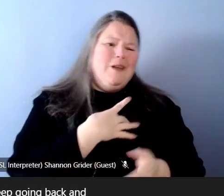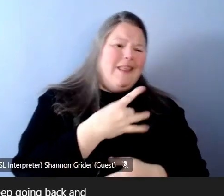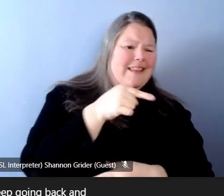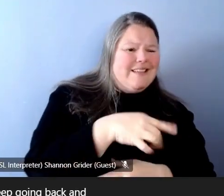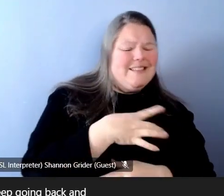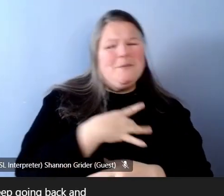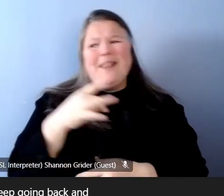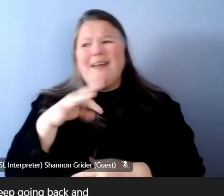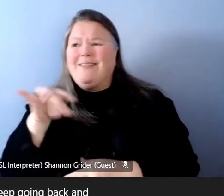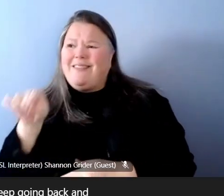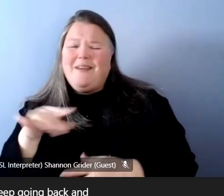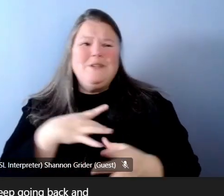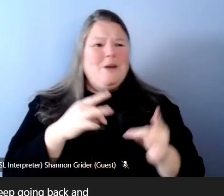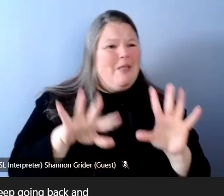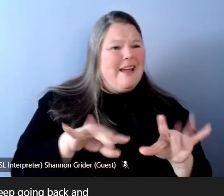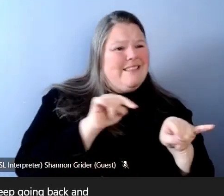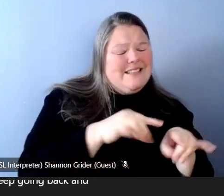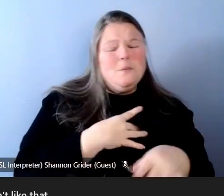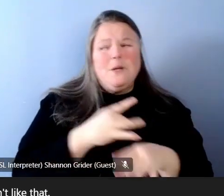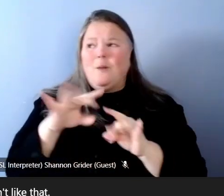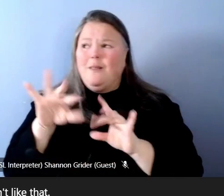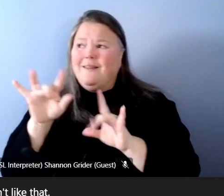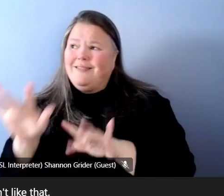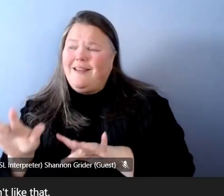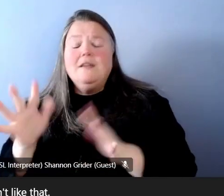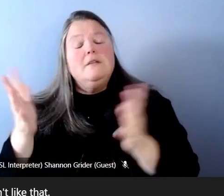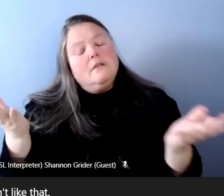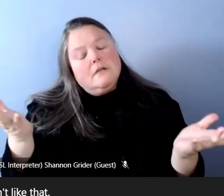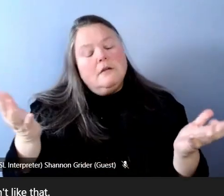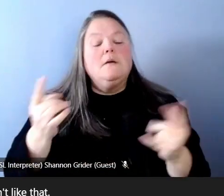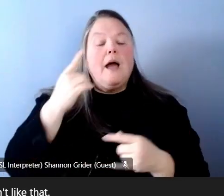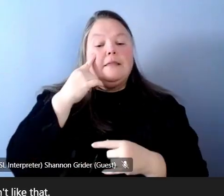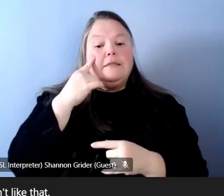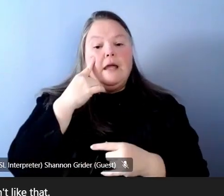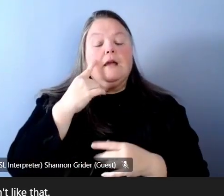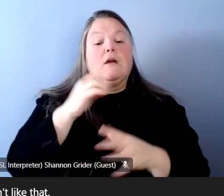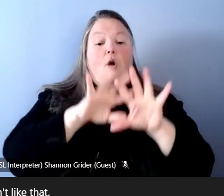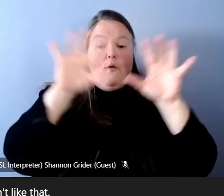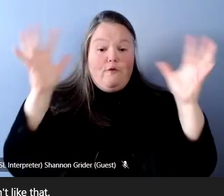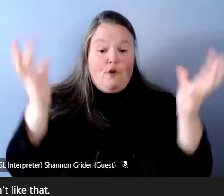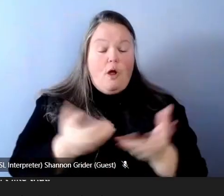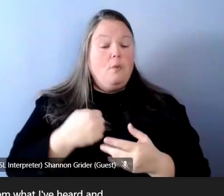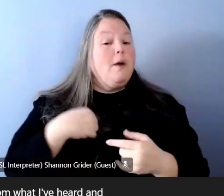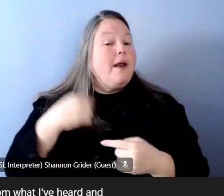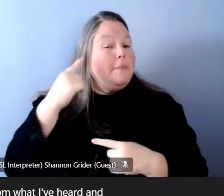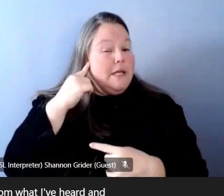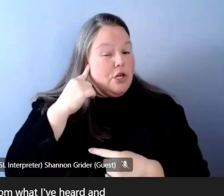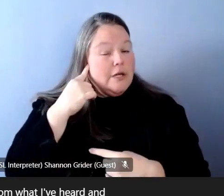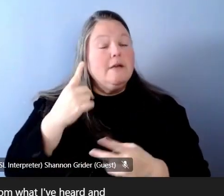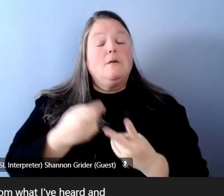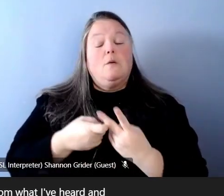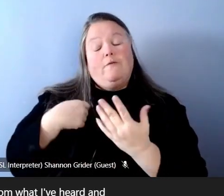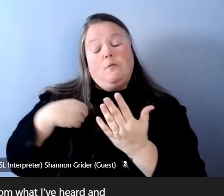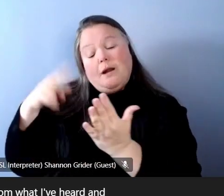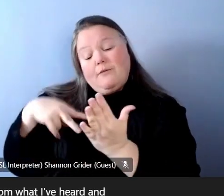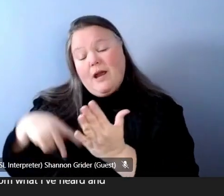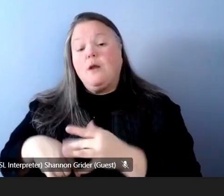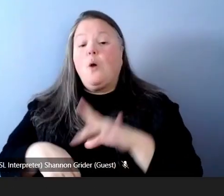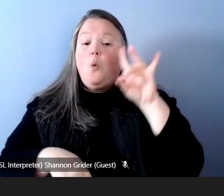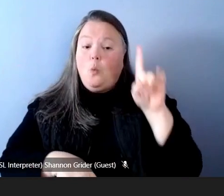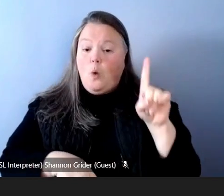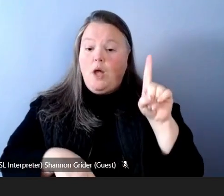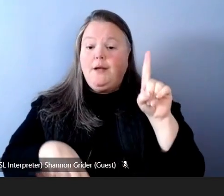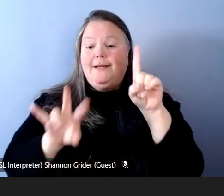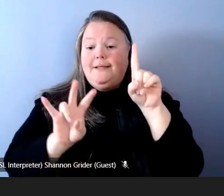like that. And I think looking overall, at least from what I've heard and kind of what I read, 1 and 7 seem